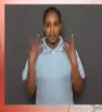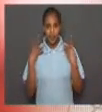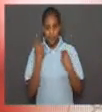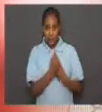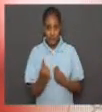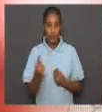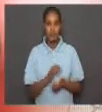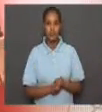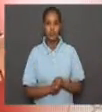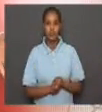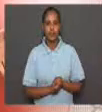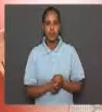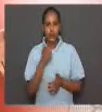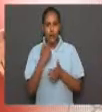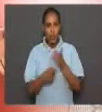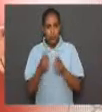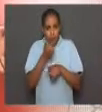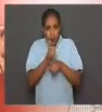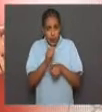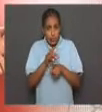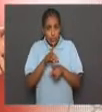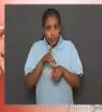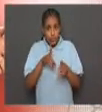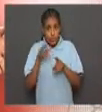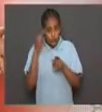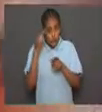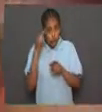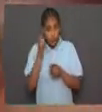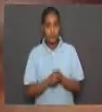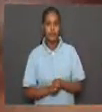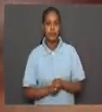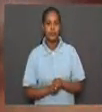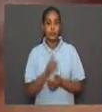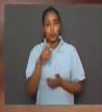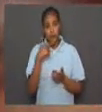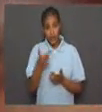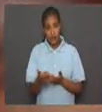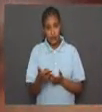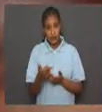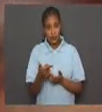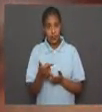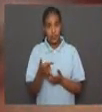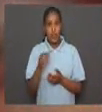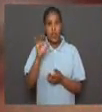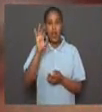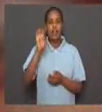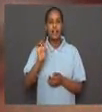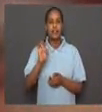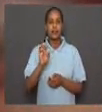Hello, everyone. What metal did you think of? You might have thought of